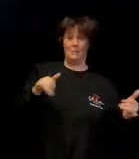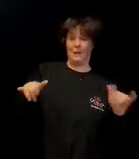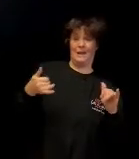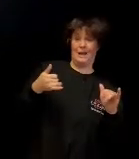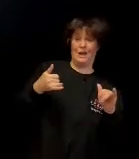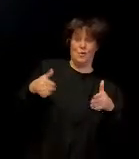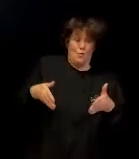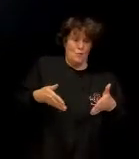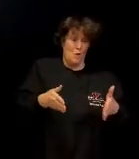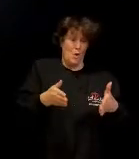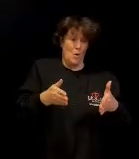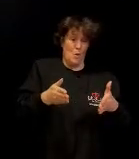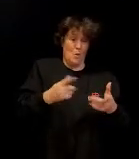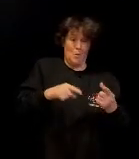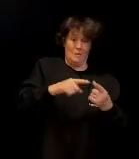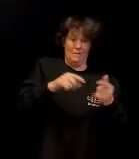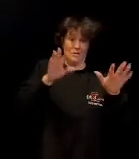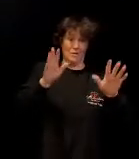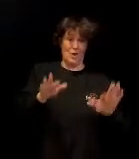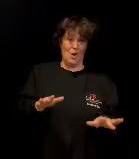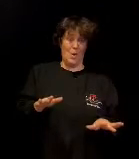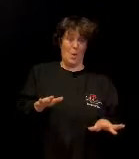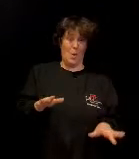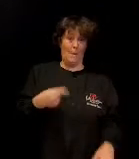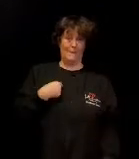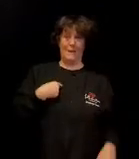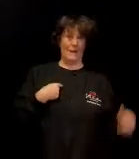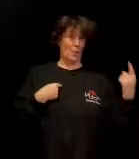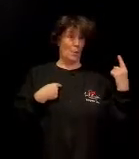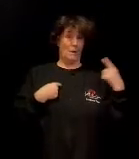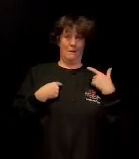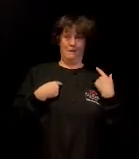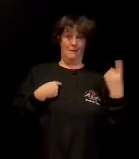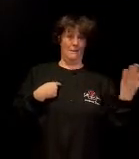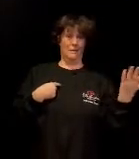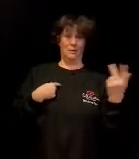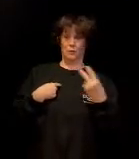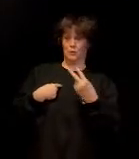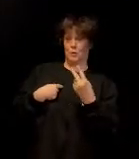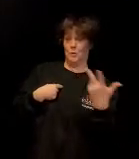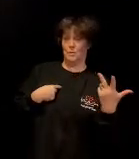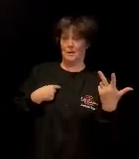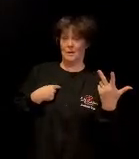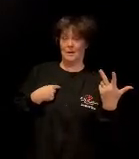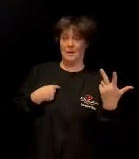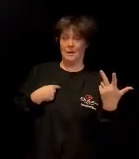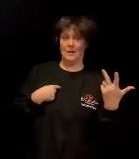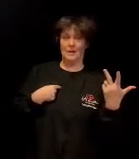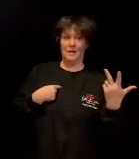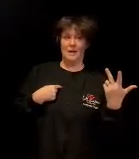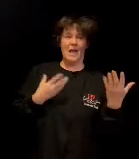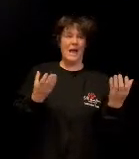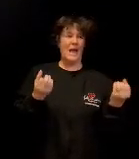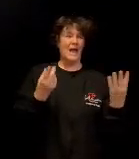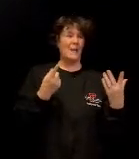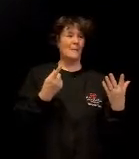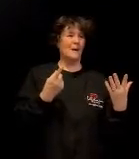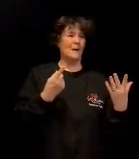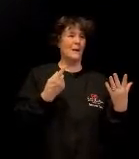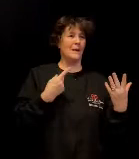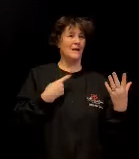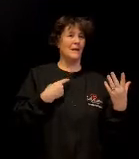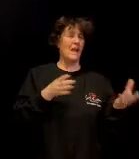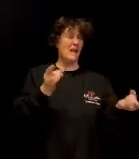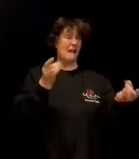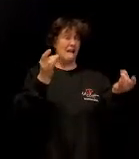vehicles, like me? How many? Couple hands, two or three hands? That's great. Or who? How many of you detest it,